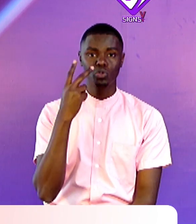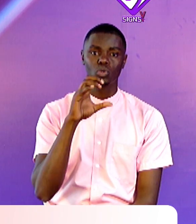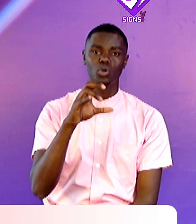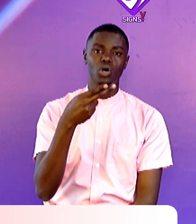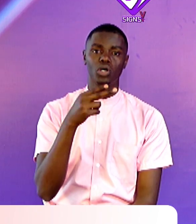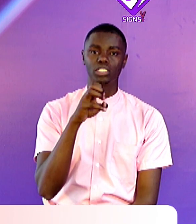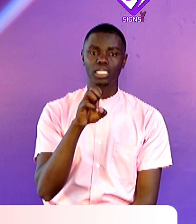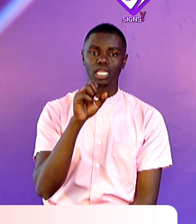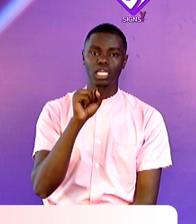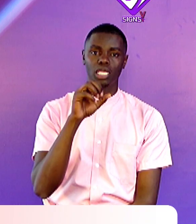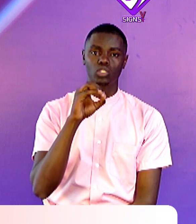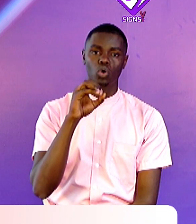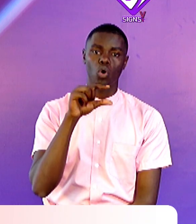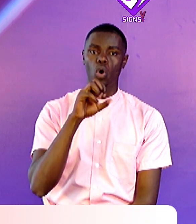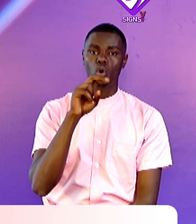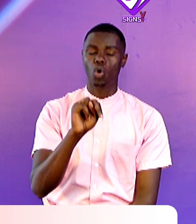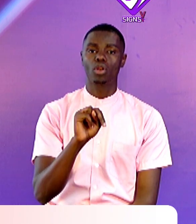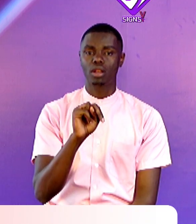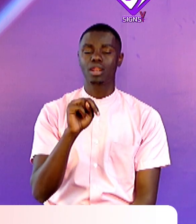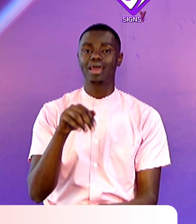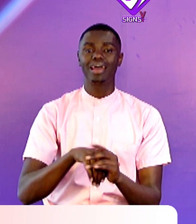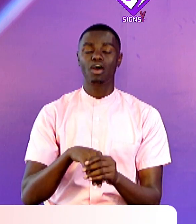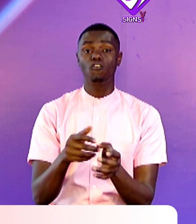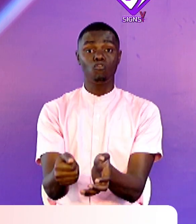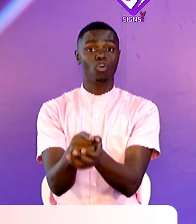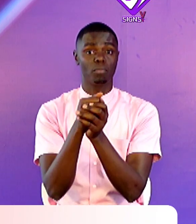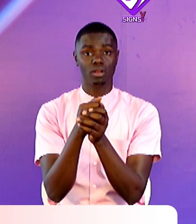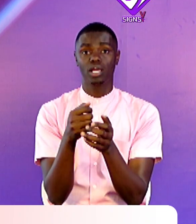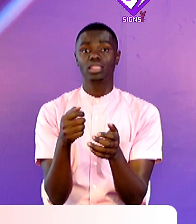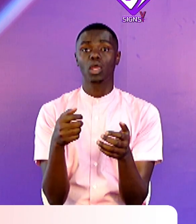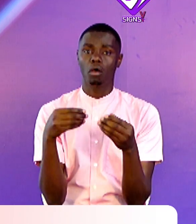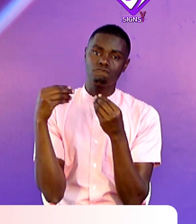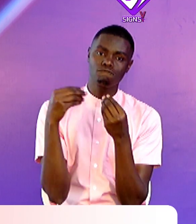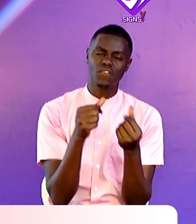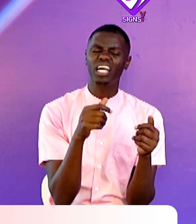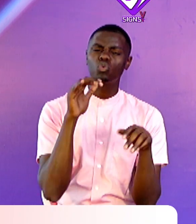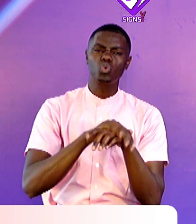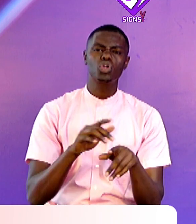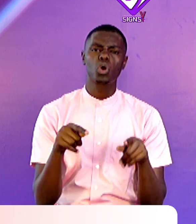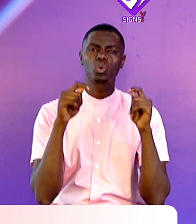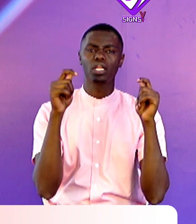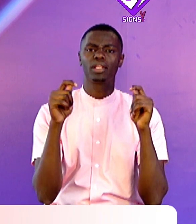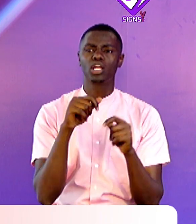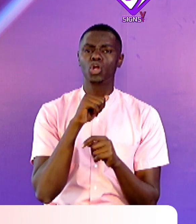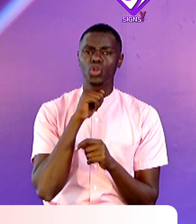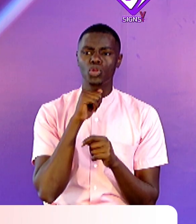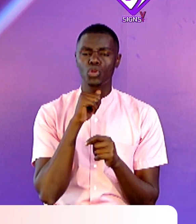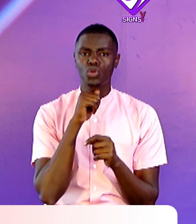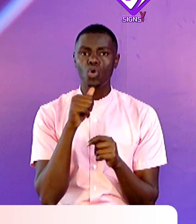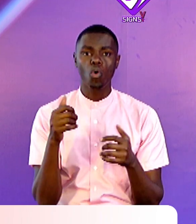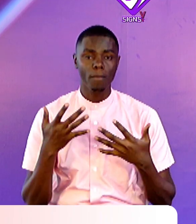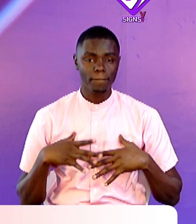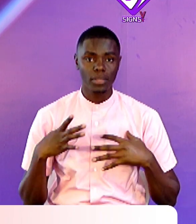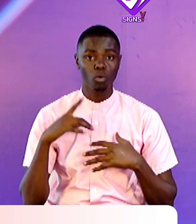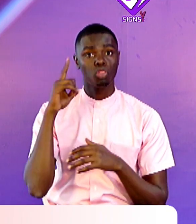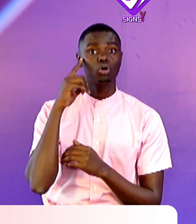know, doing very well. They were beaten by another team from, was it Busia? Very good talents. No one imagined Kesogon could come number 2. You